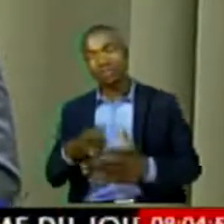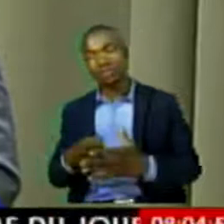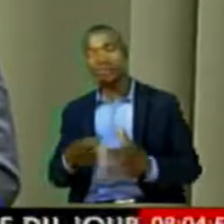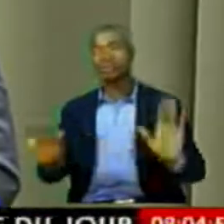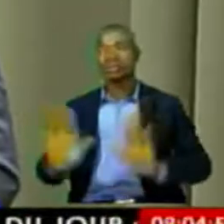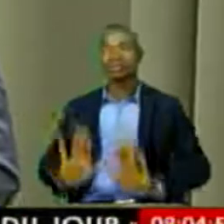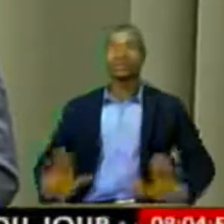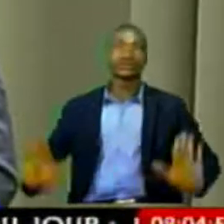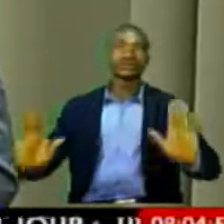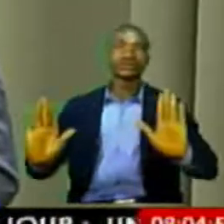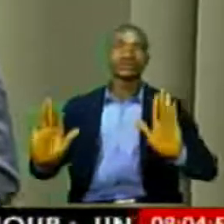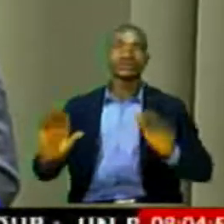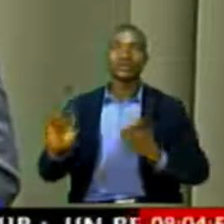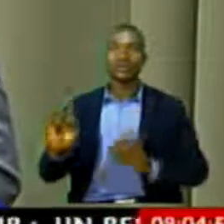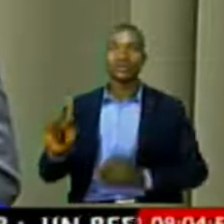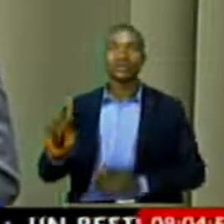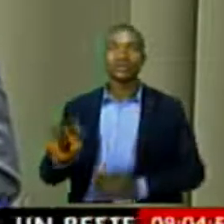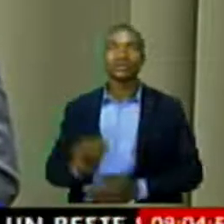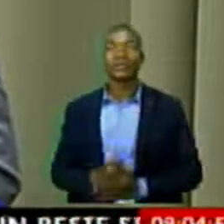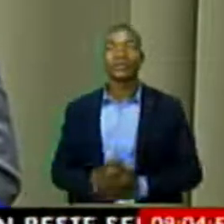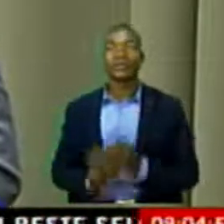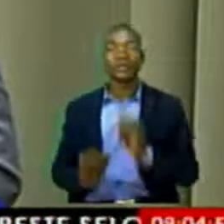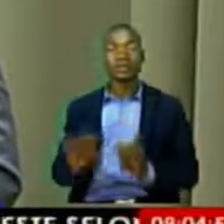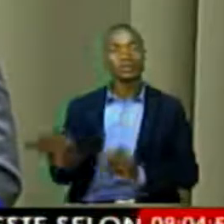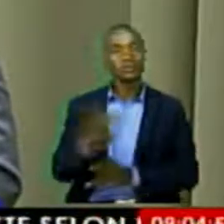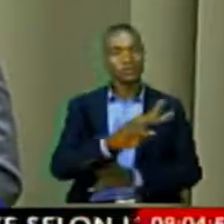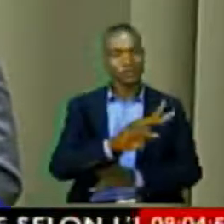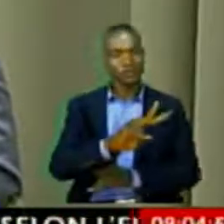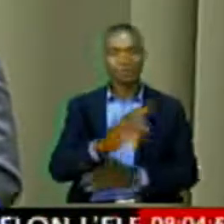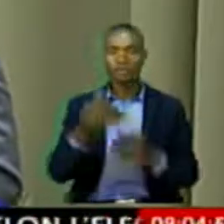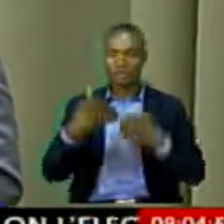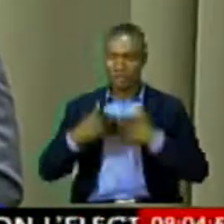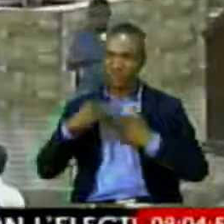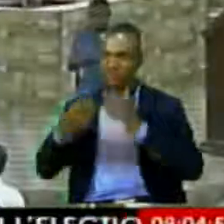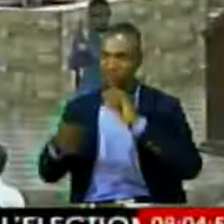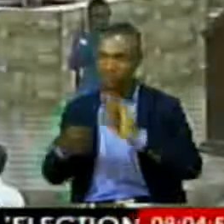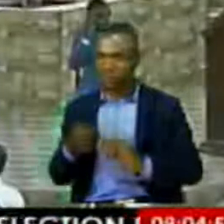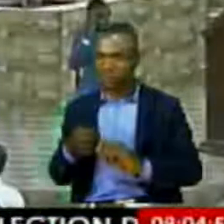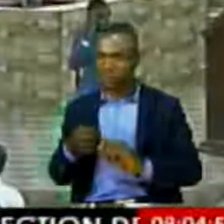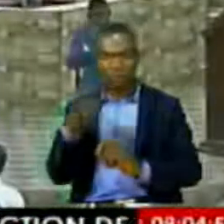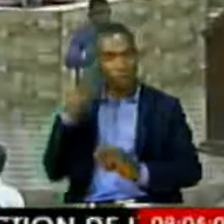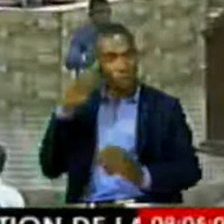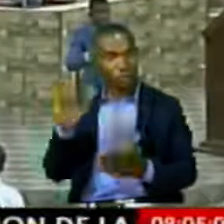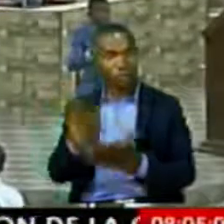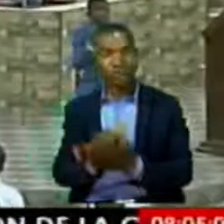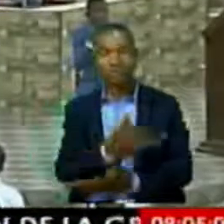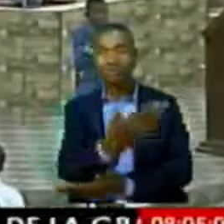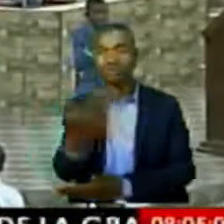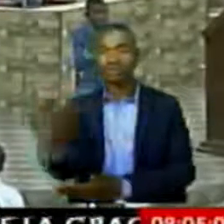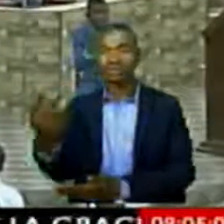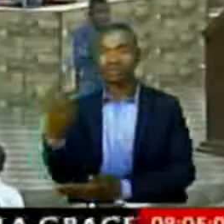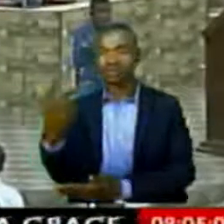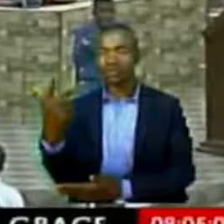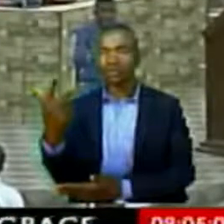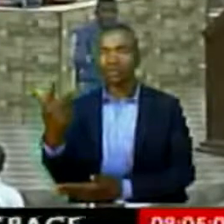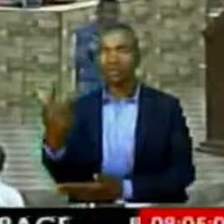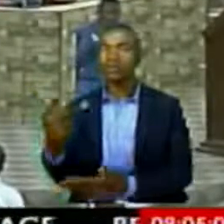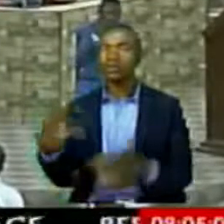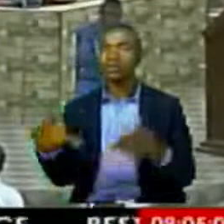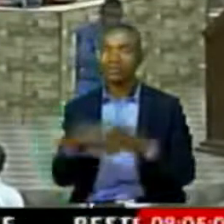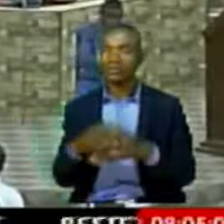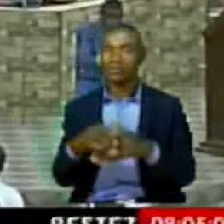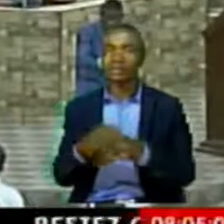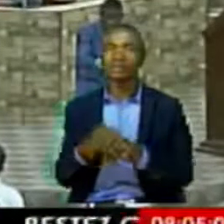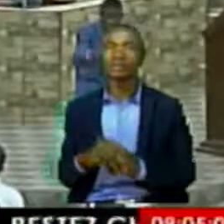or Sunday. Okay. Fine. Vous avez une objection. So if church you have an objection concerning these three projects of